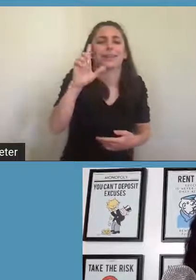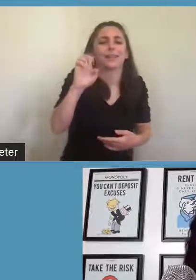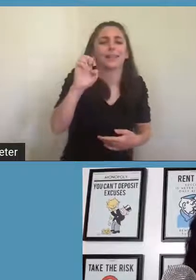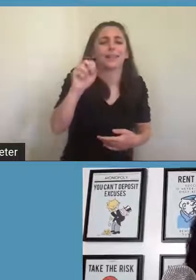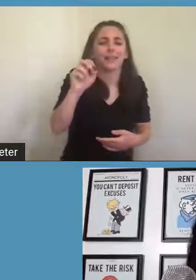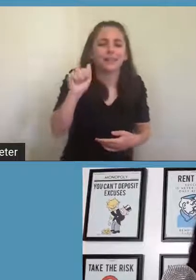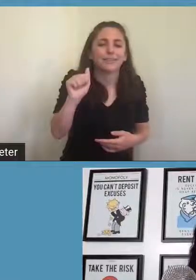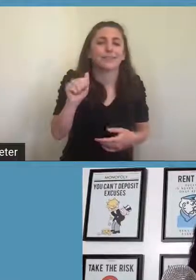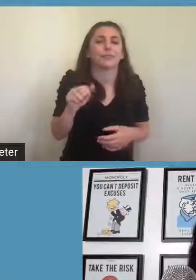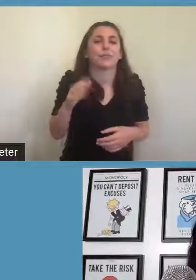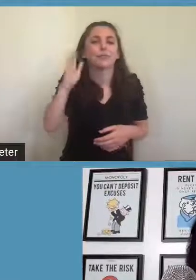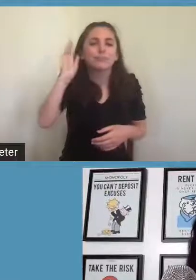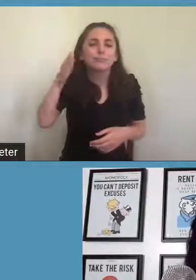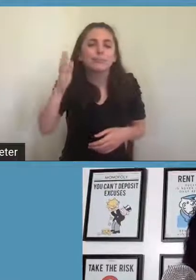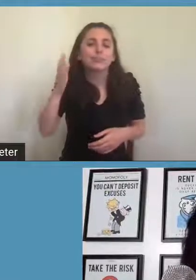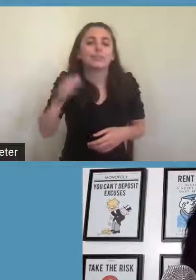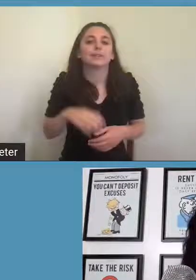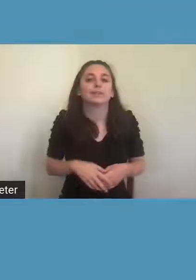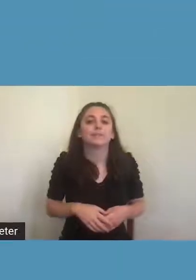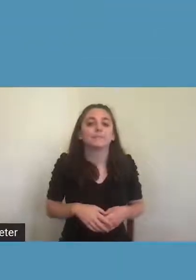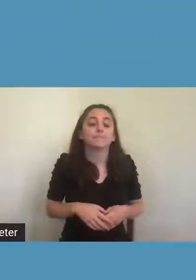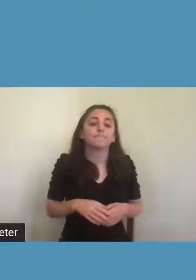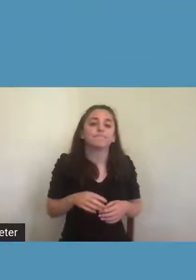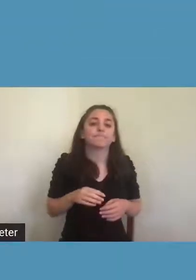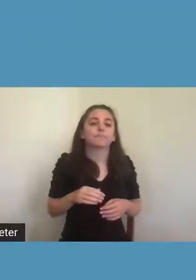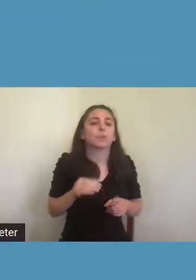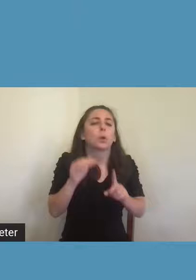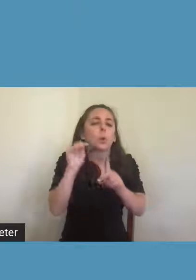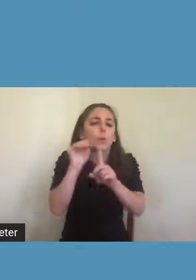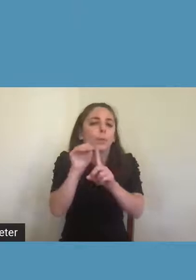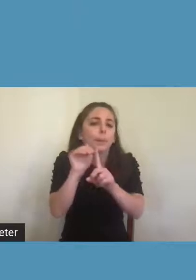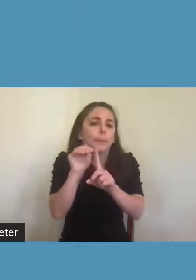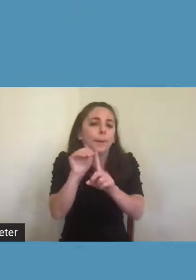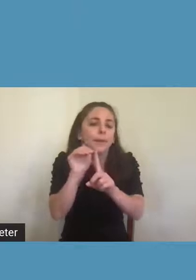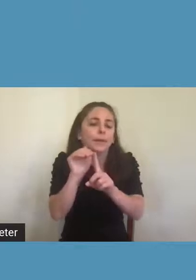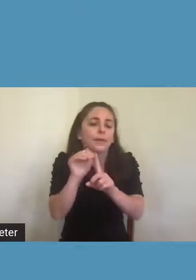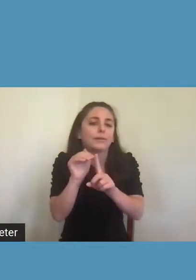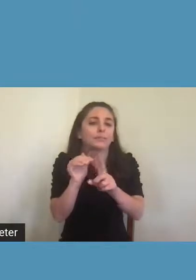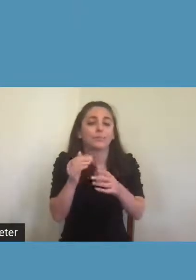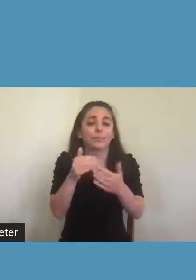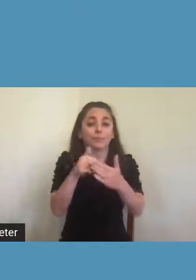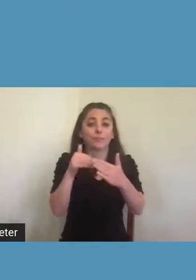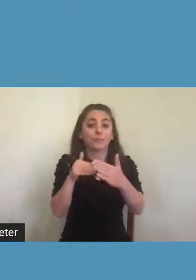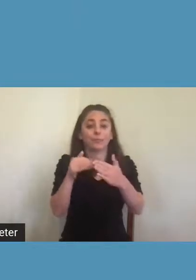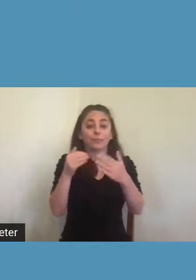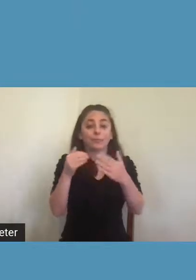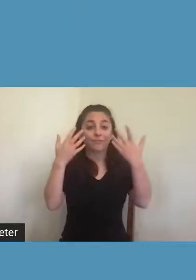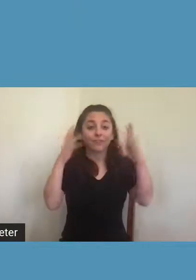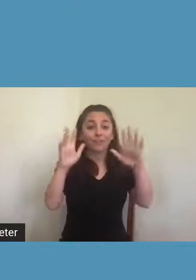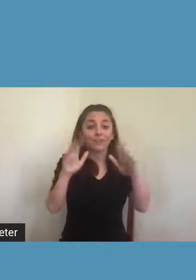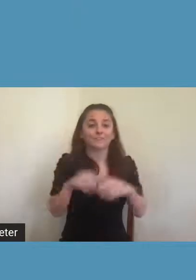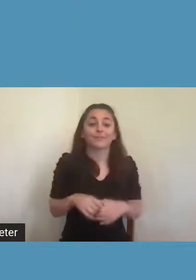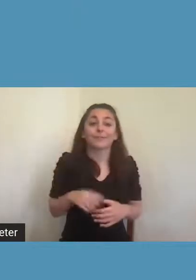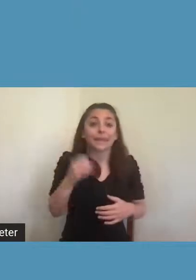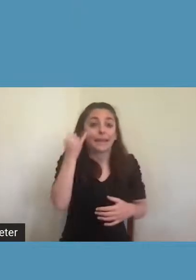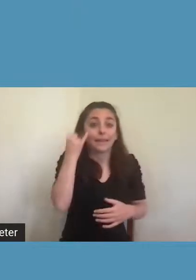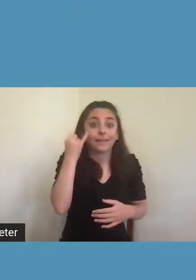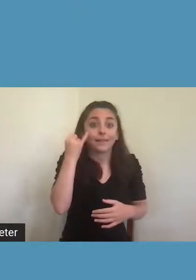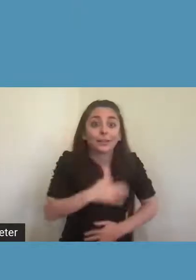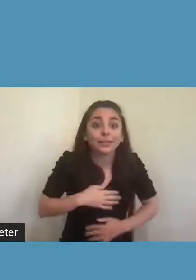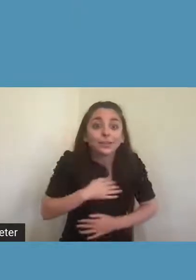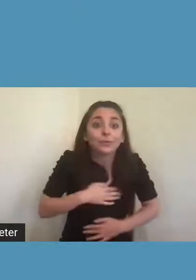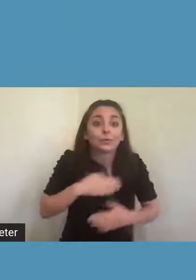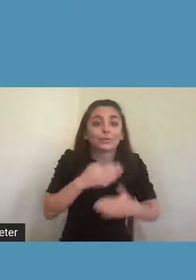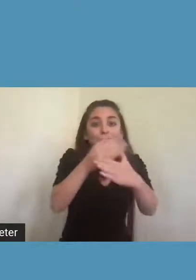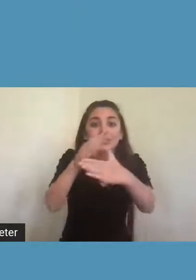it. A few final reminders as we close out here. If you enjoyed this program, please do us a favor and share it